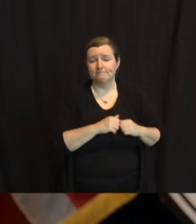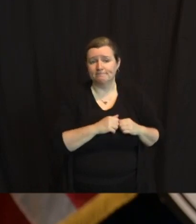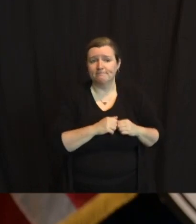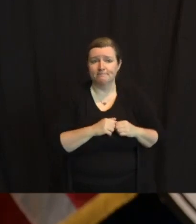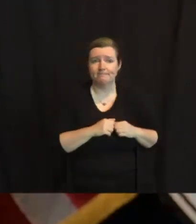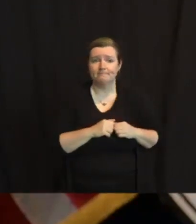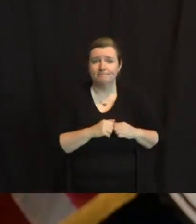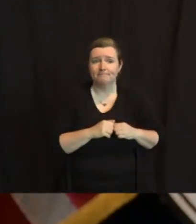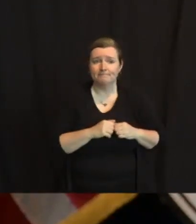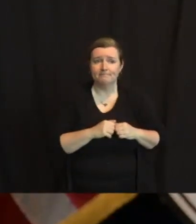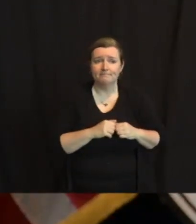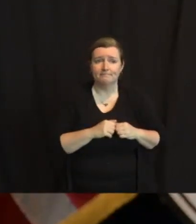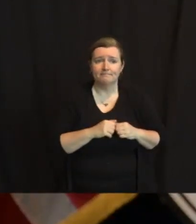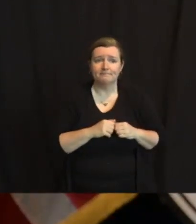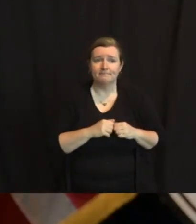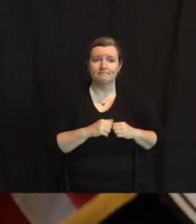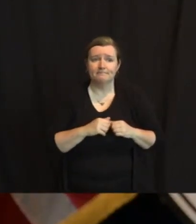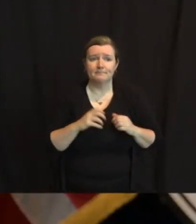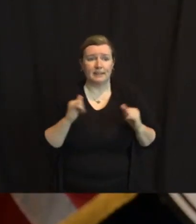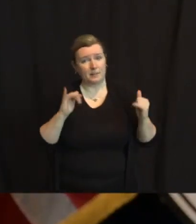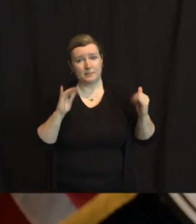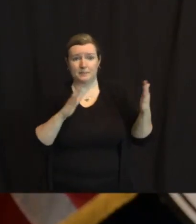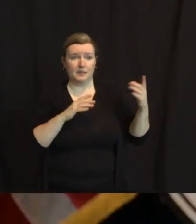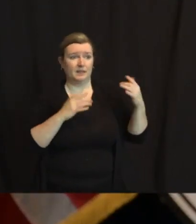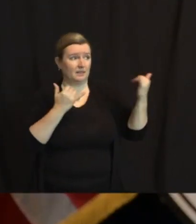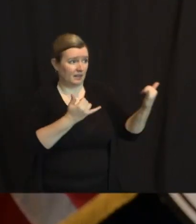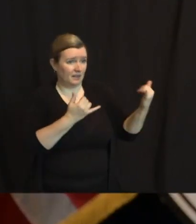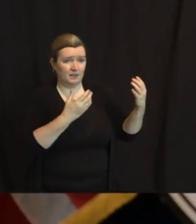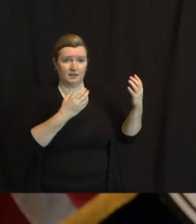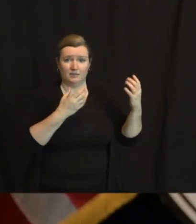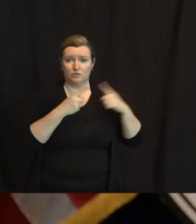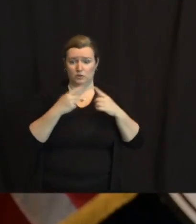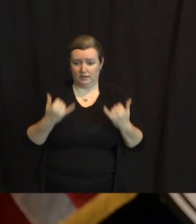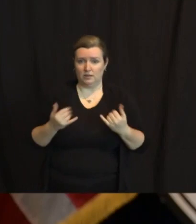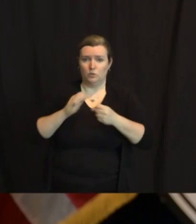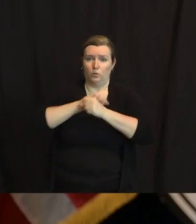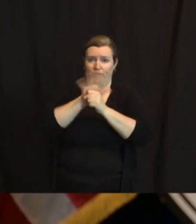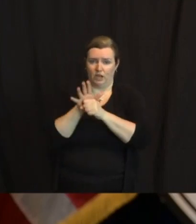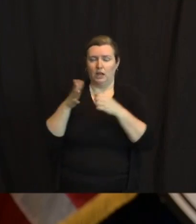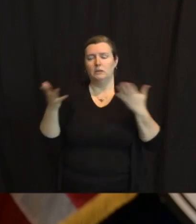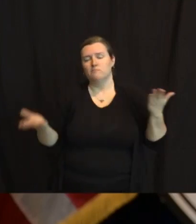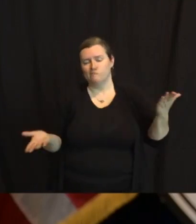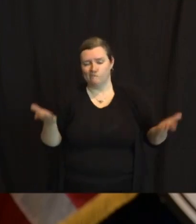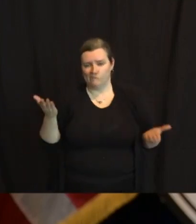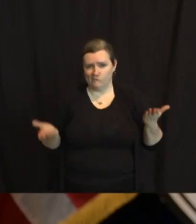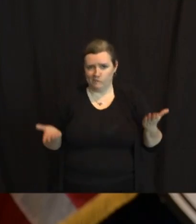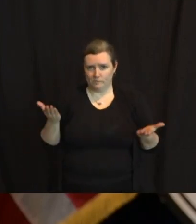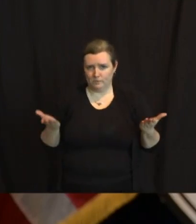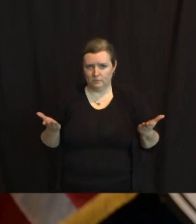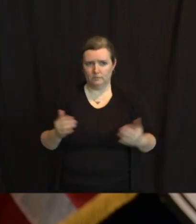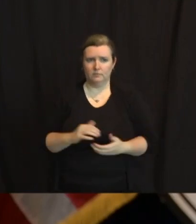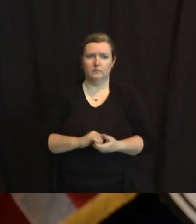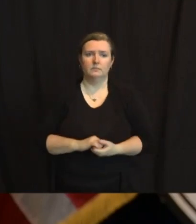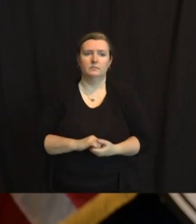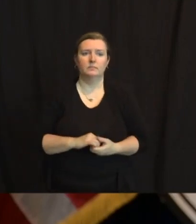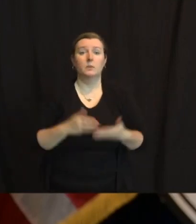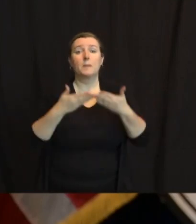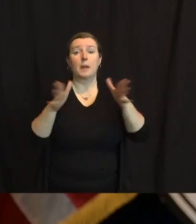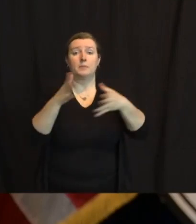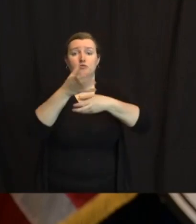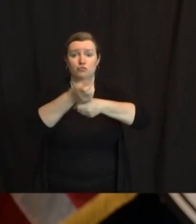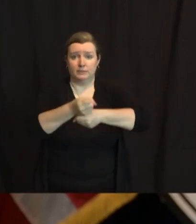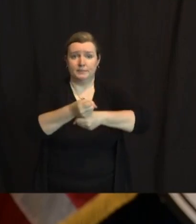here. But the public trust is a hard thing when you lose it to get it back. And God willing, every day